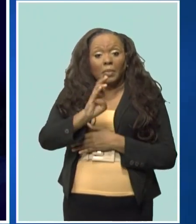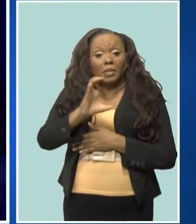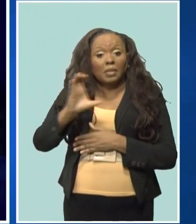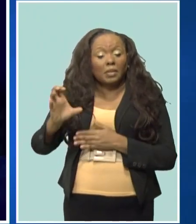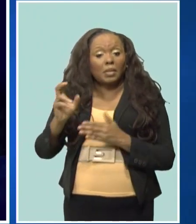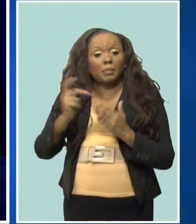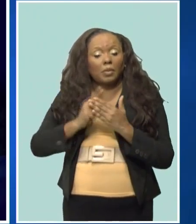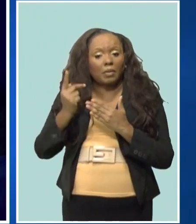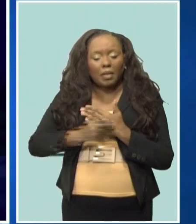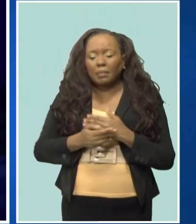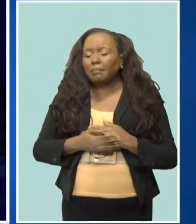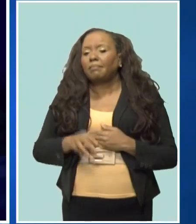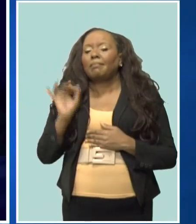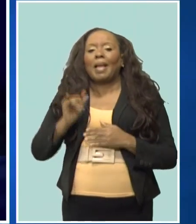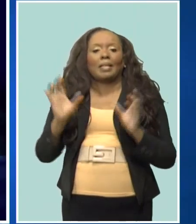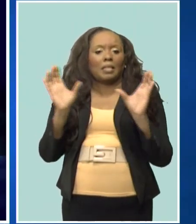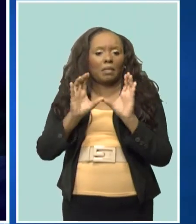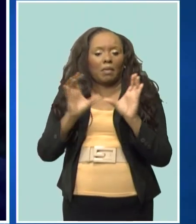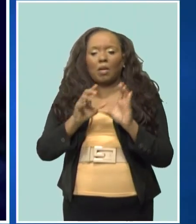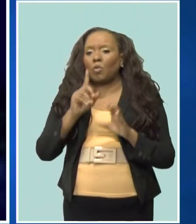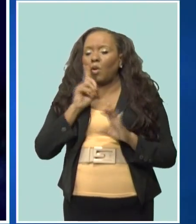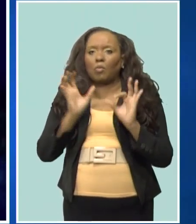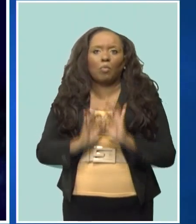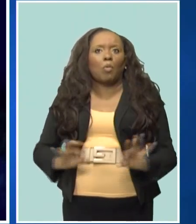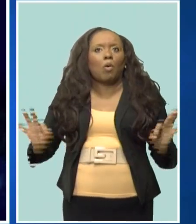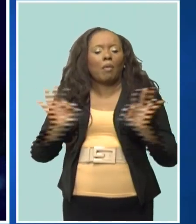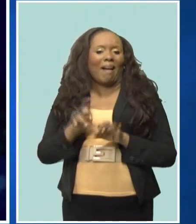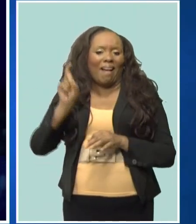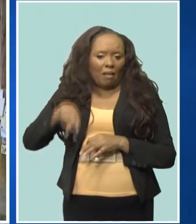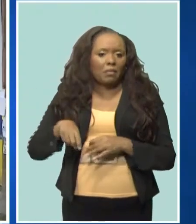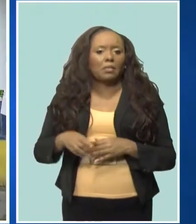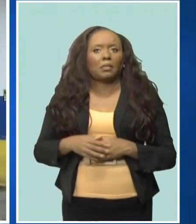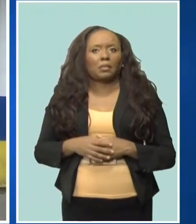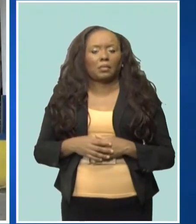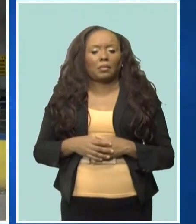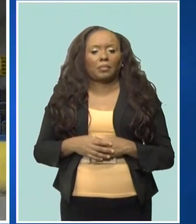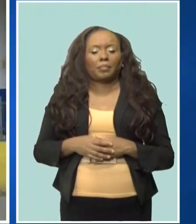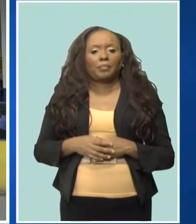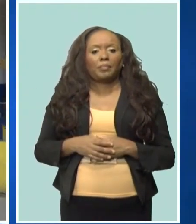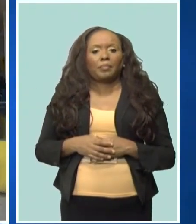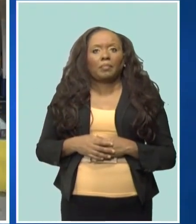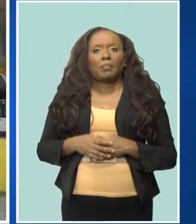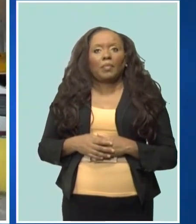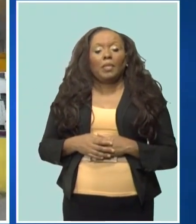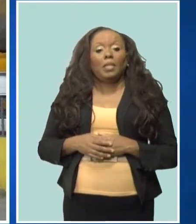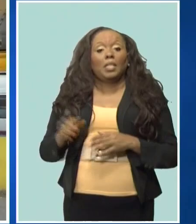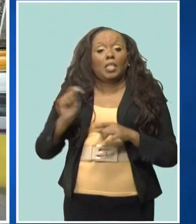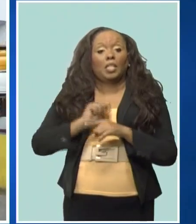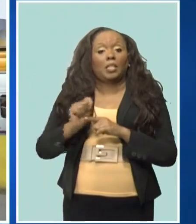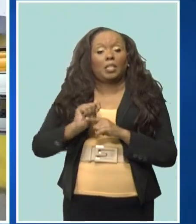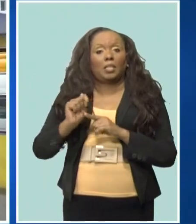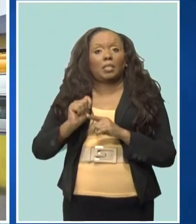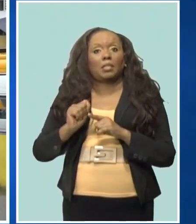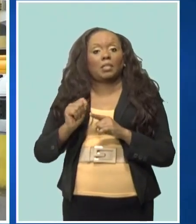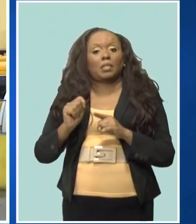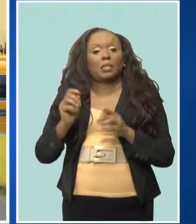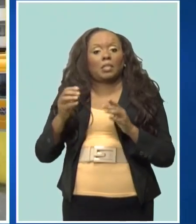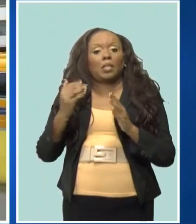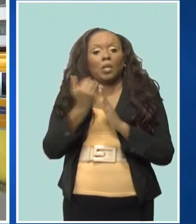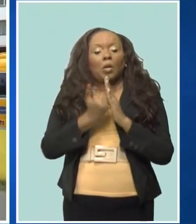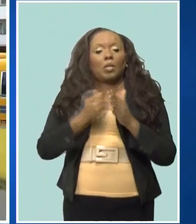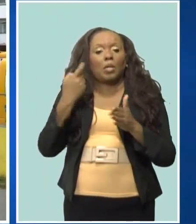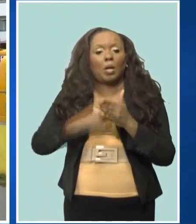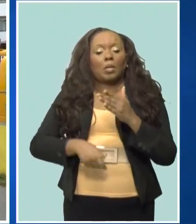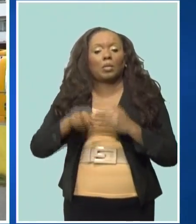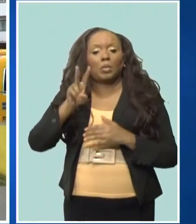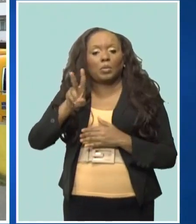because this certification is now mandatory. The PSV operator training course costs $200, and